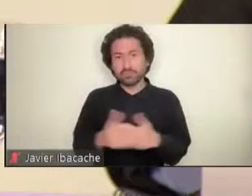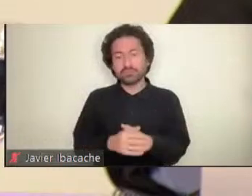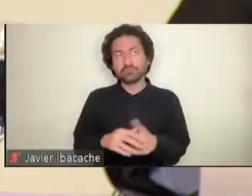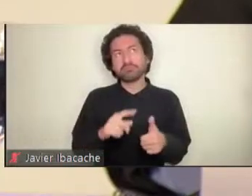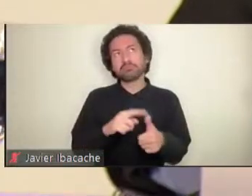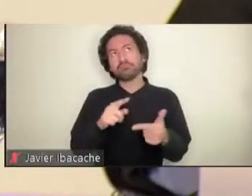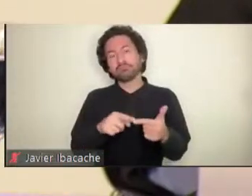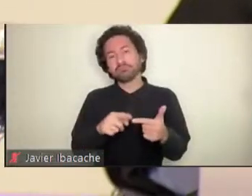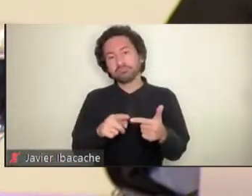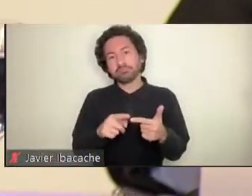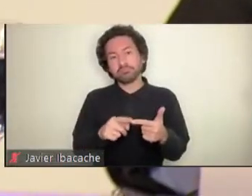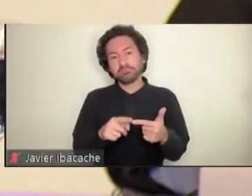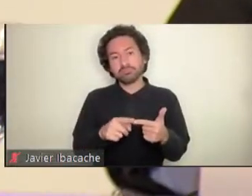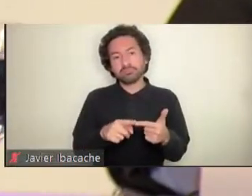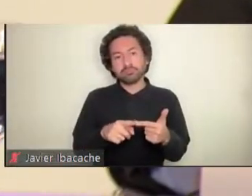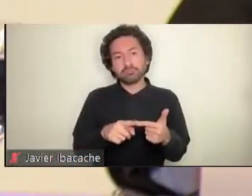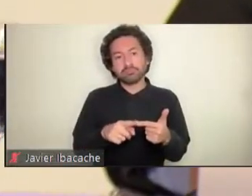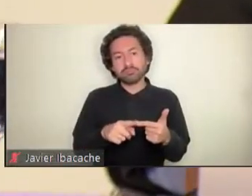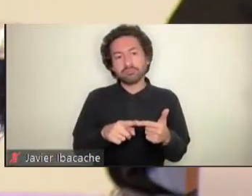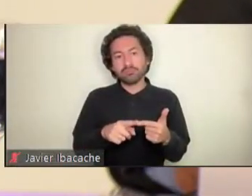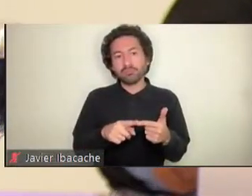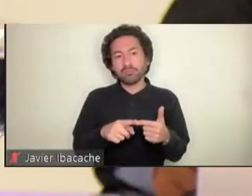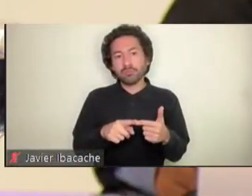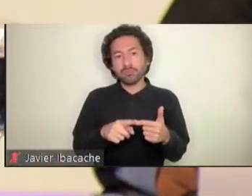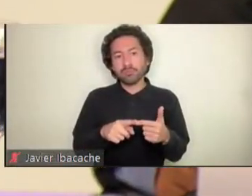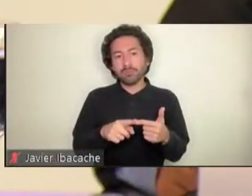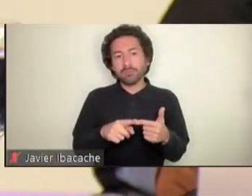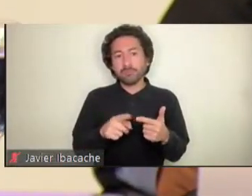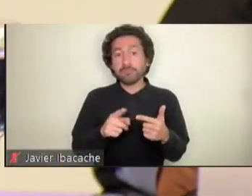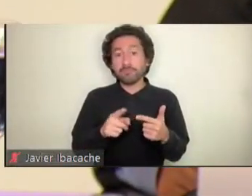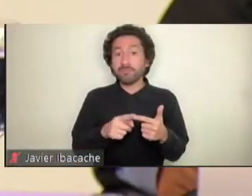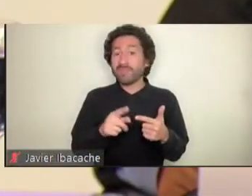of the region, and the possibility as a